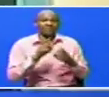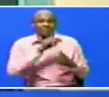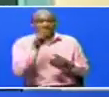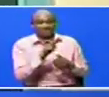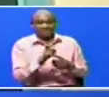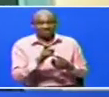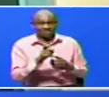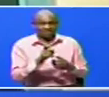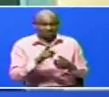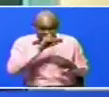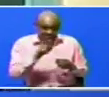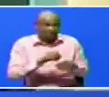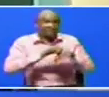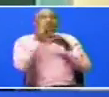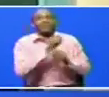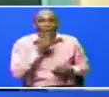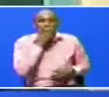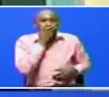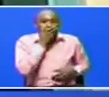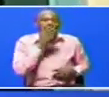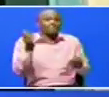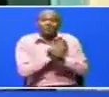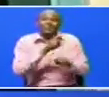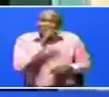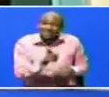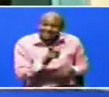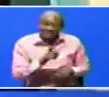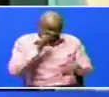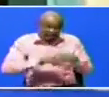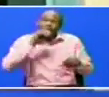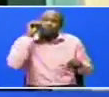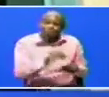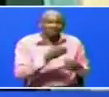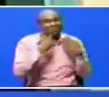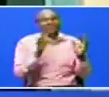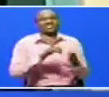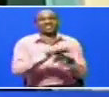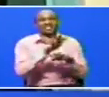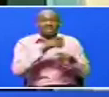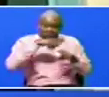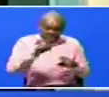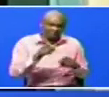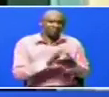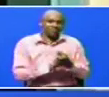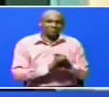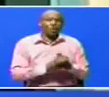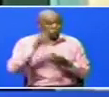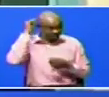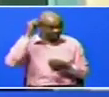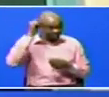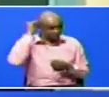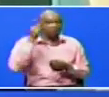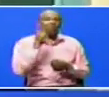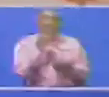Only to realize later on, you cannot test. Mm-hmm. This once you lock it up. Yeah. But he presented the original